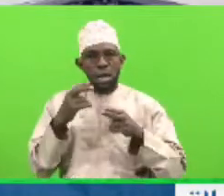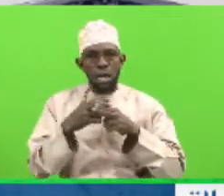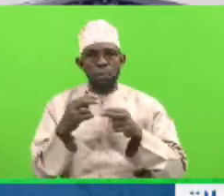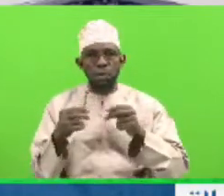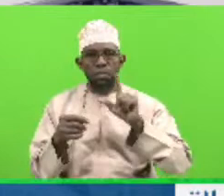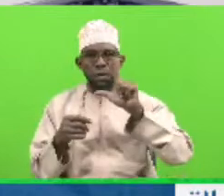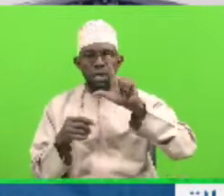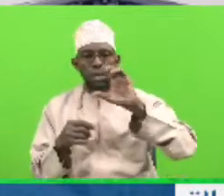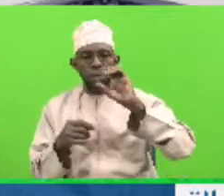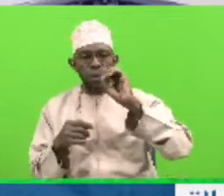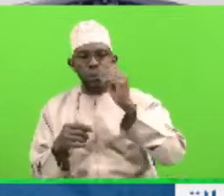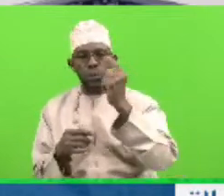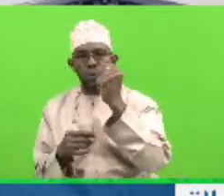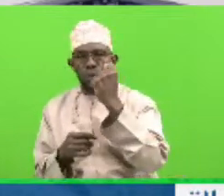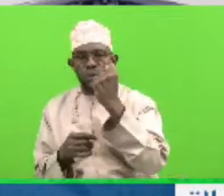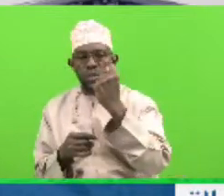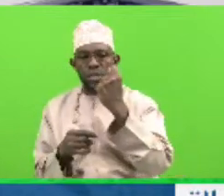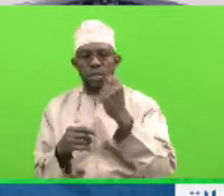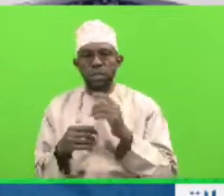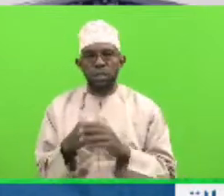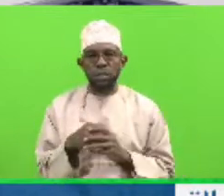Lut.